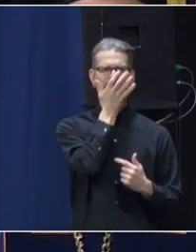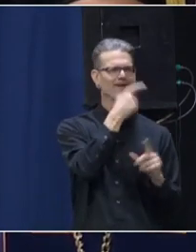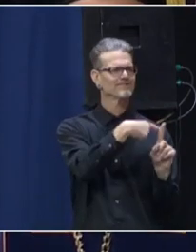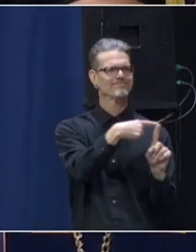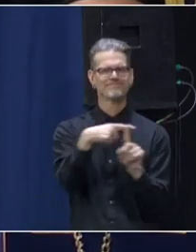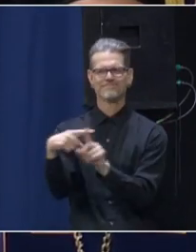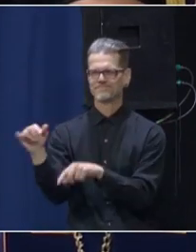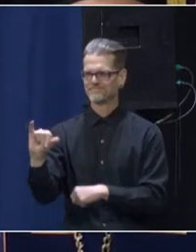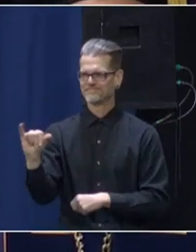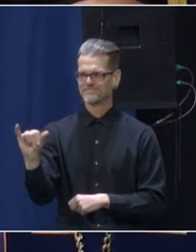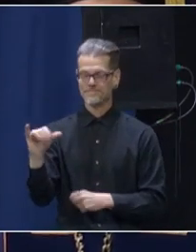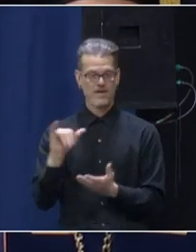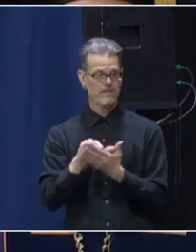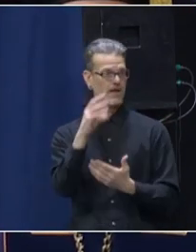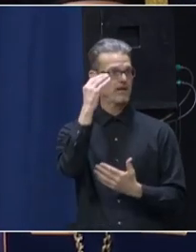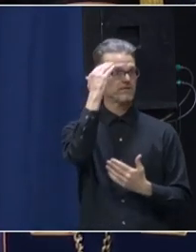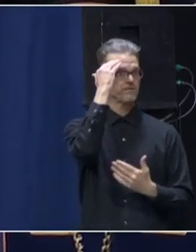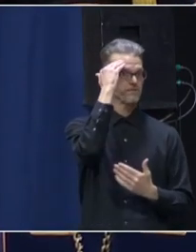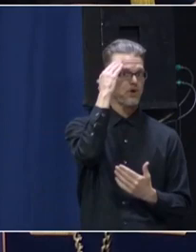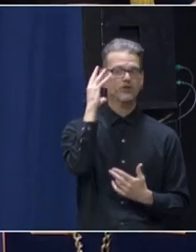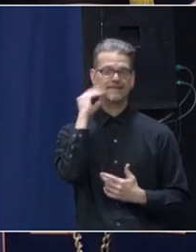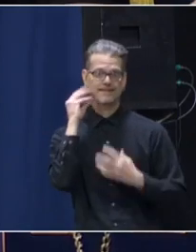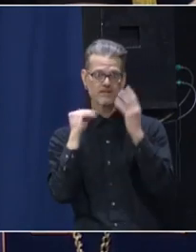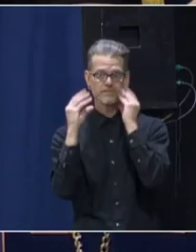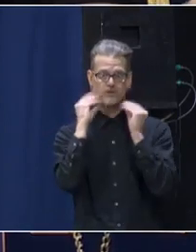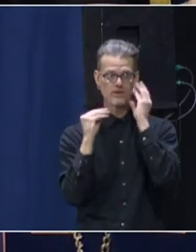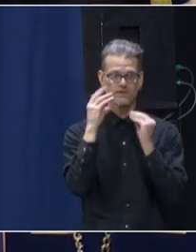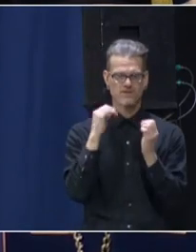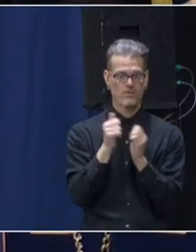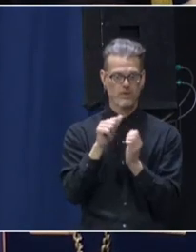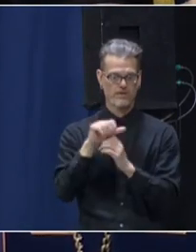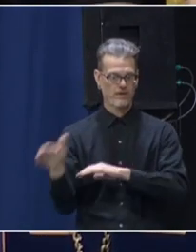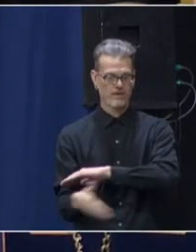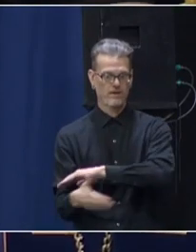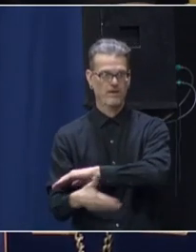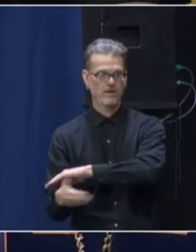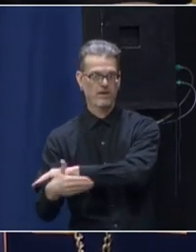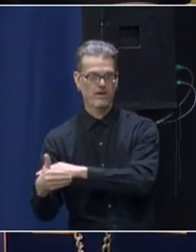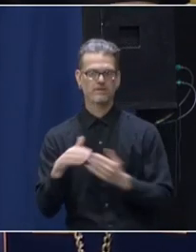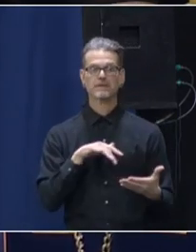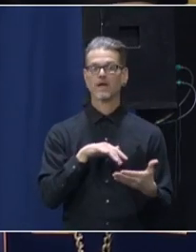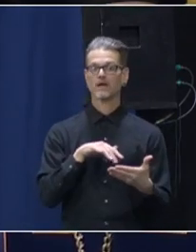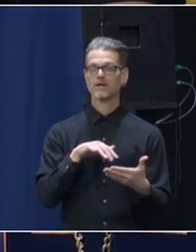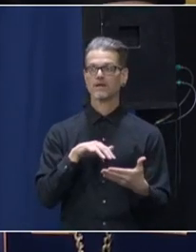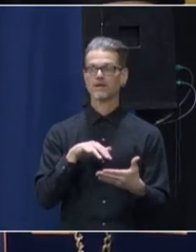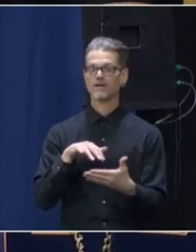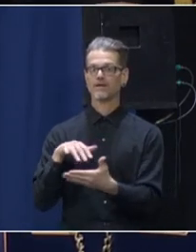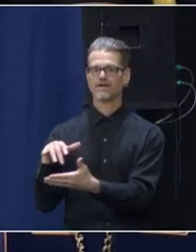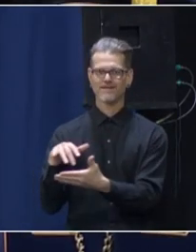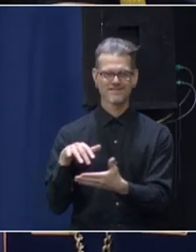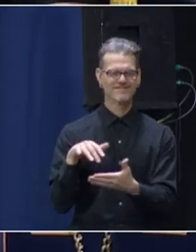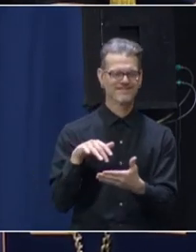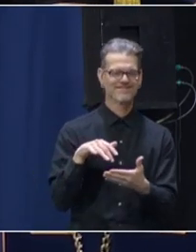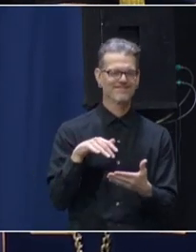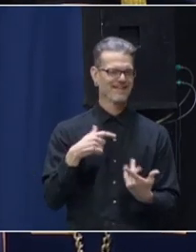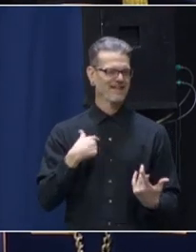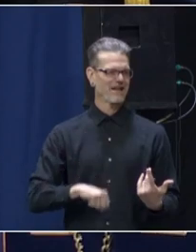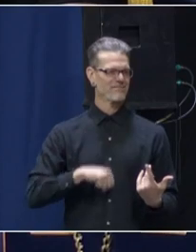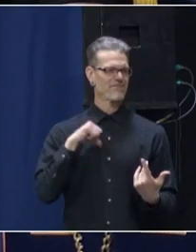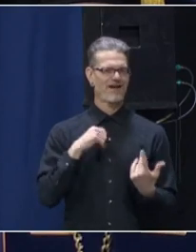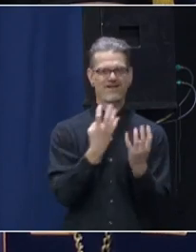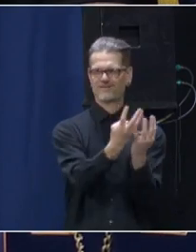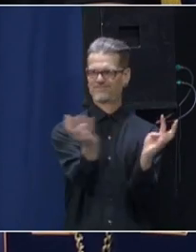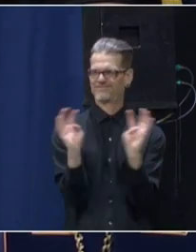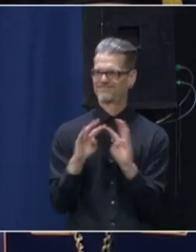and the knowledge we have gained over these past years are worth every late night cry, I mean study session, and I am proud to surround myself today